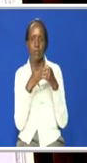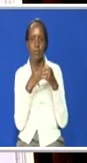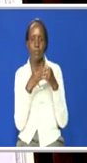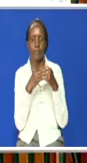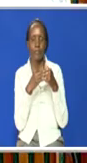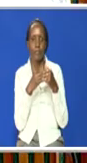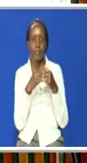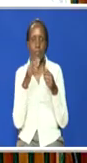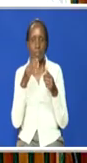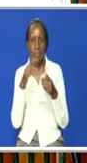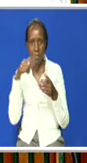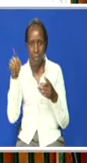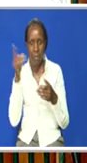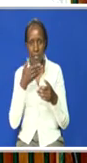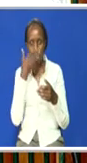you get eight?